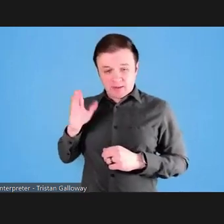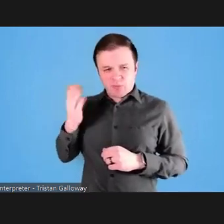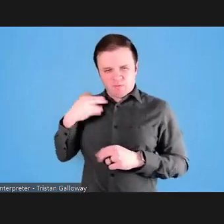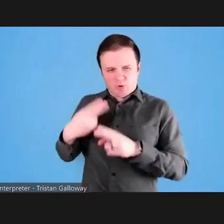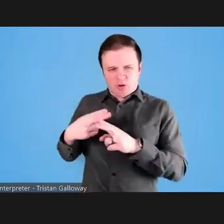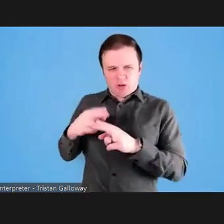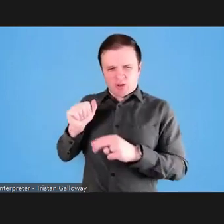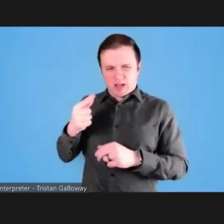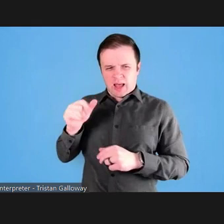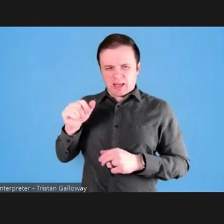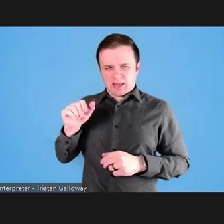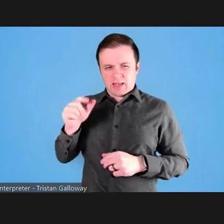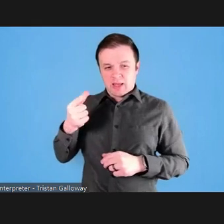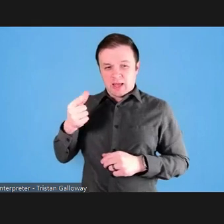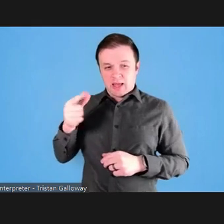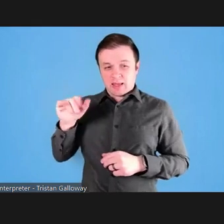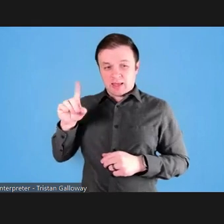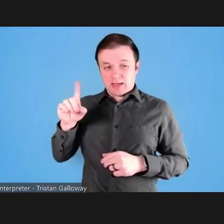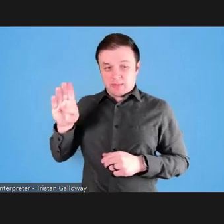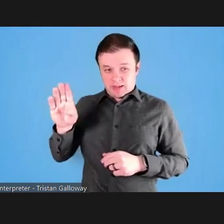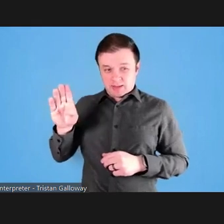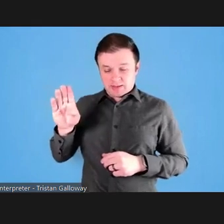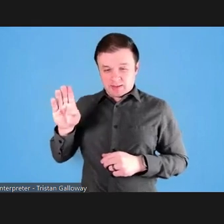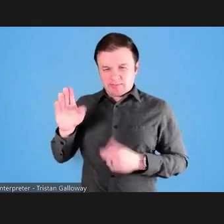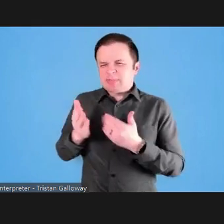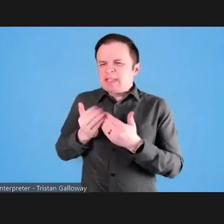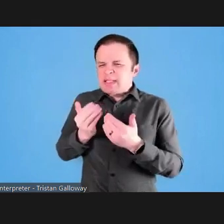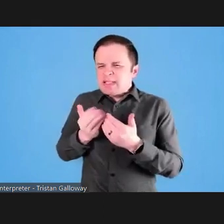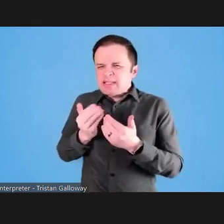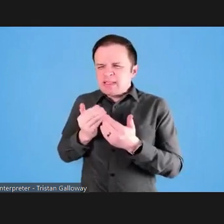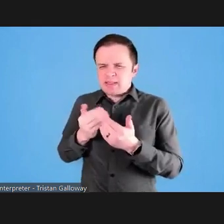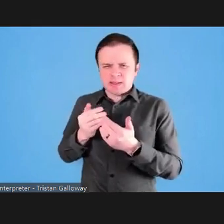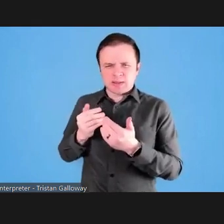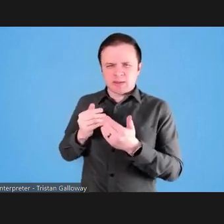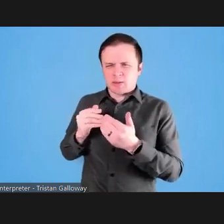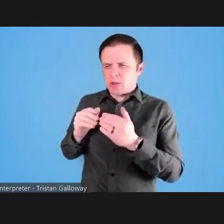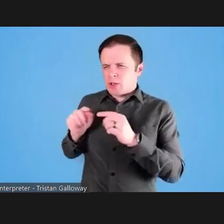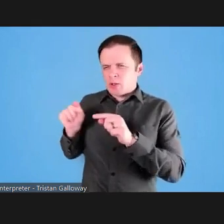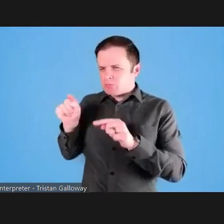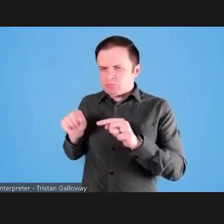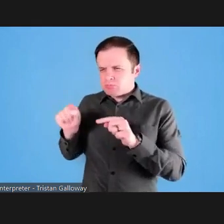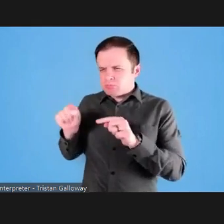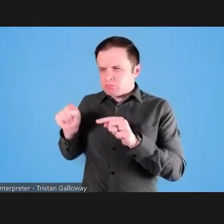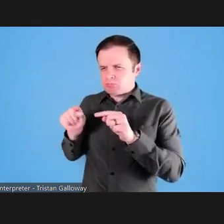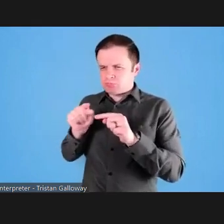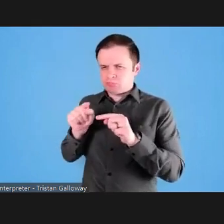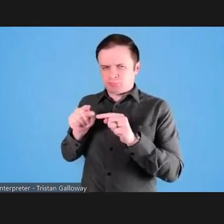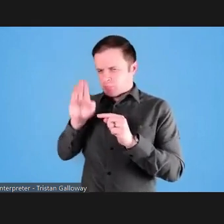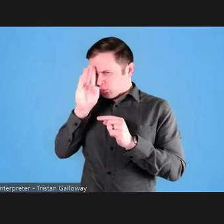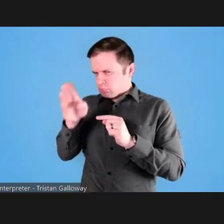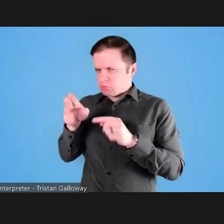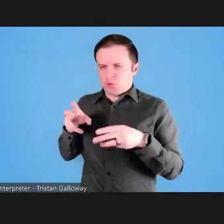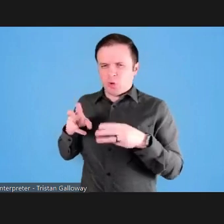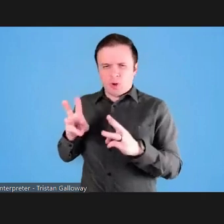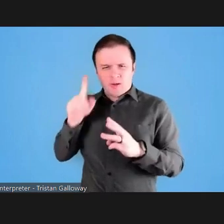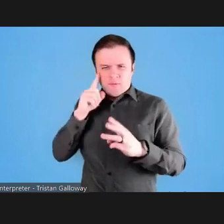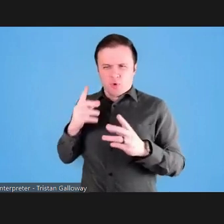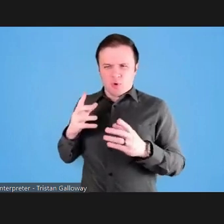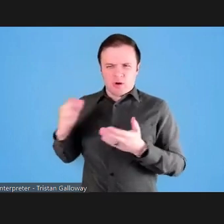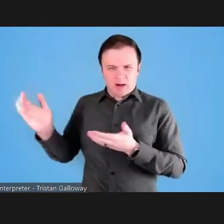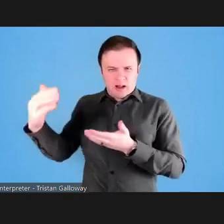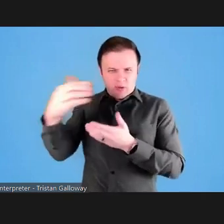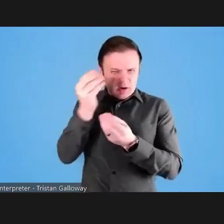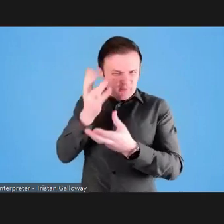the AGGI database, is an easy, intuitive, and straightforward way to gather information about the birth